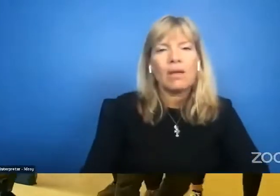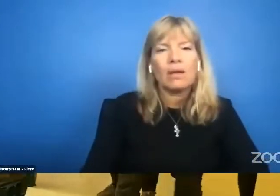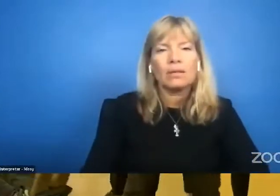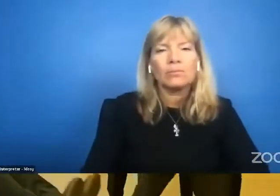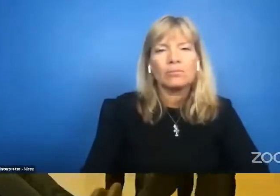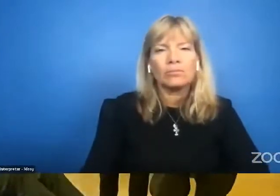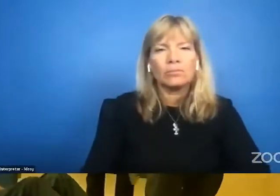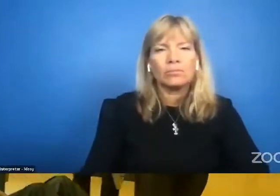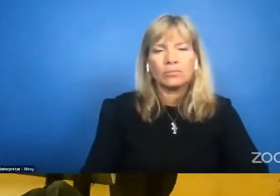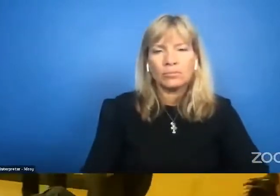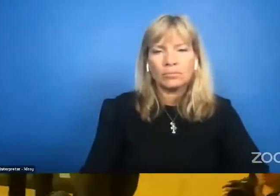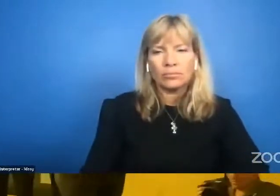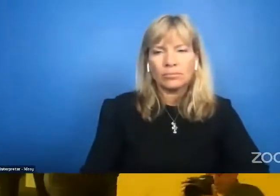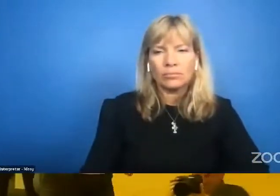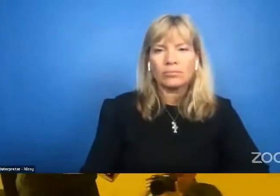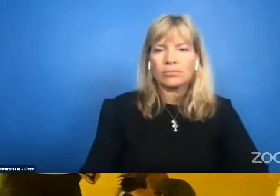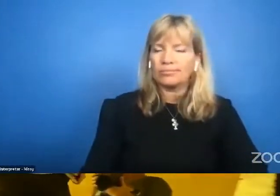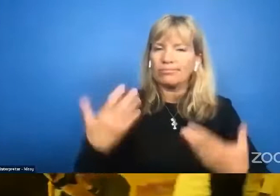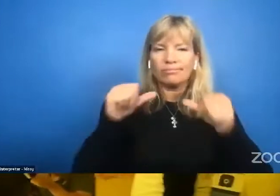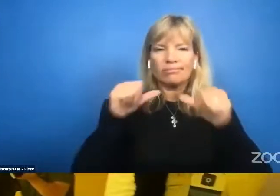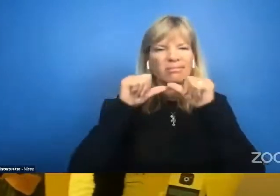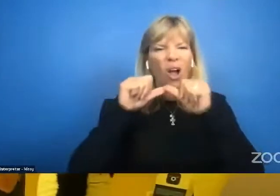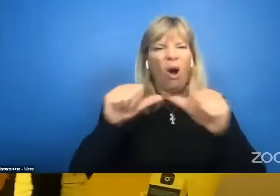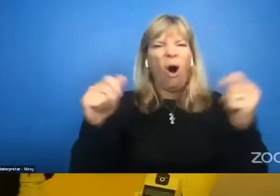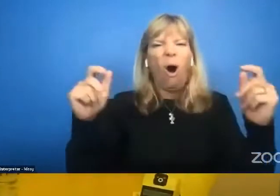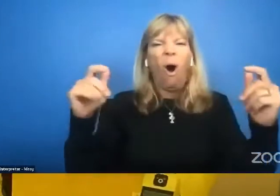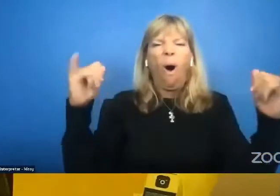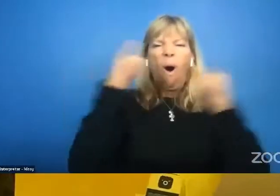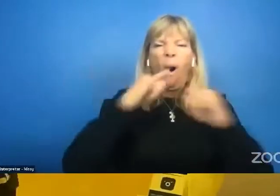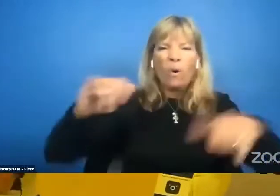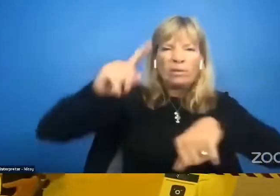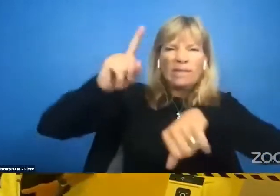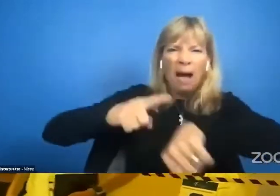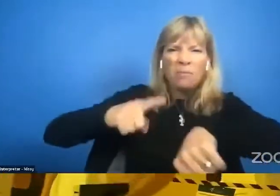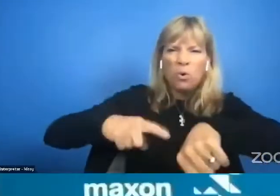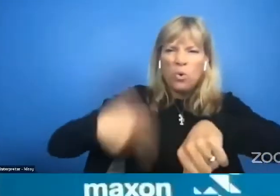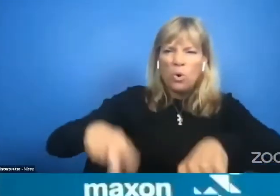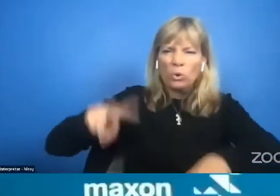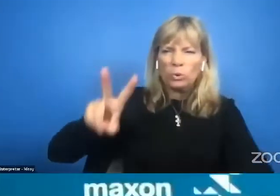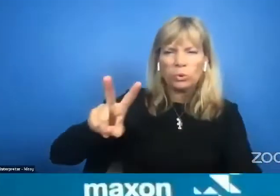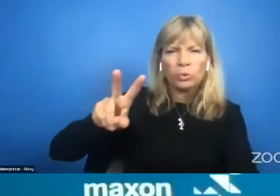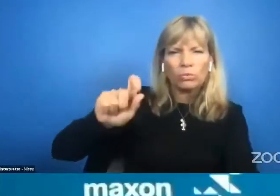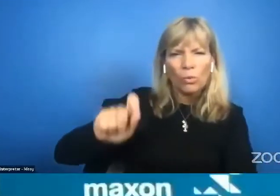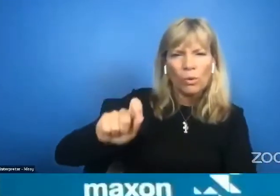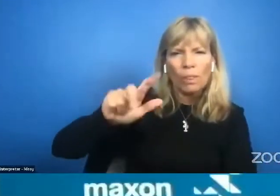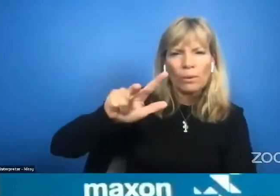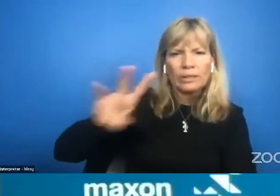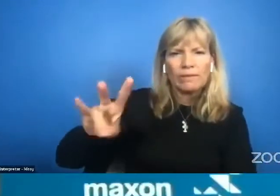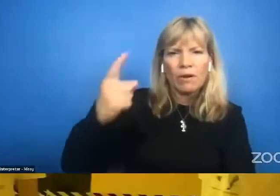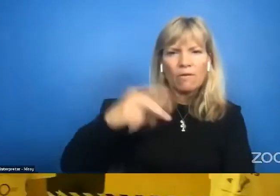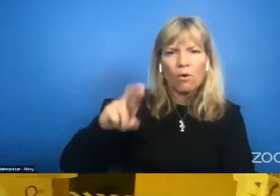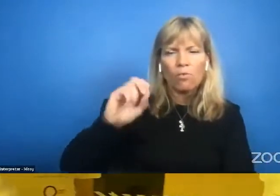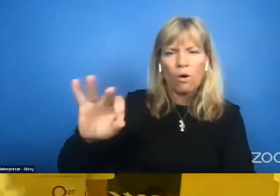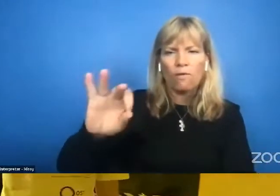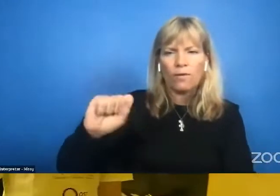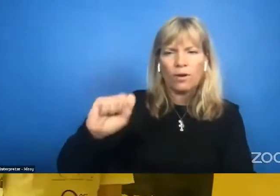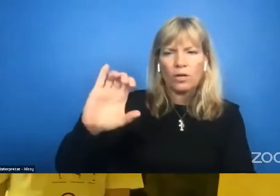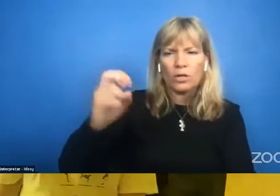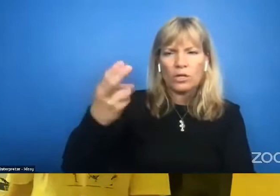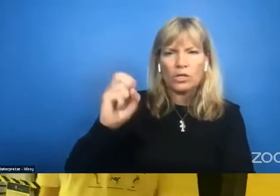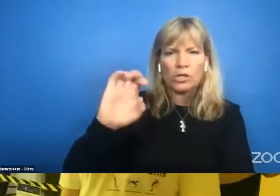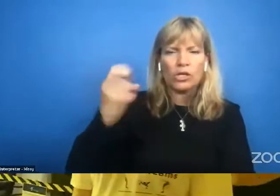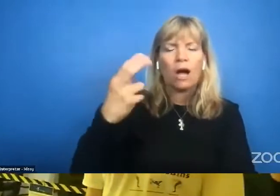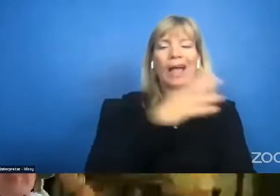And continues. Oh, look at the time! 2:37 for Rolf Schock and the Robility Enhanced